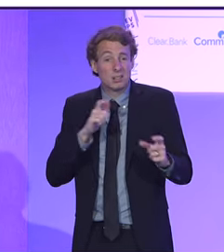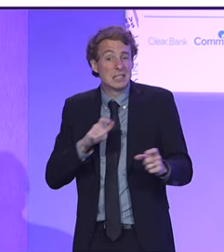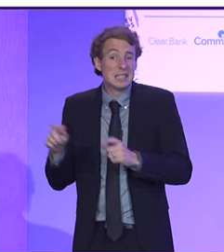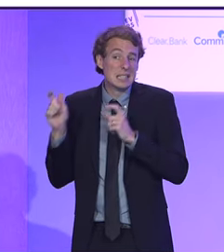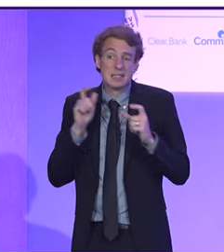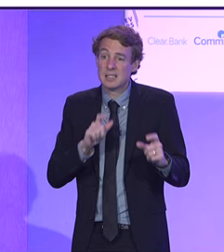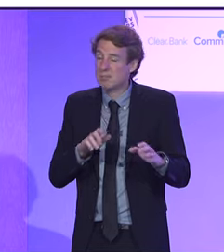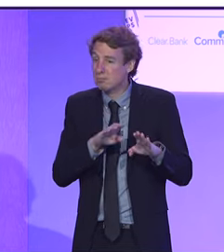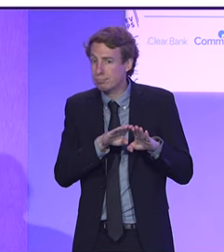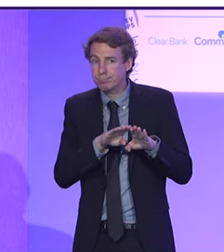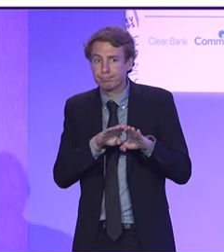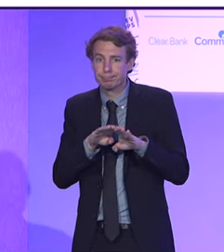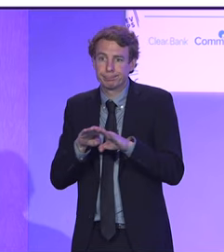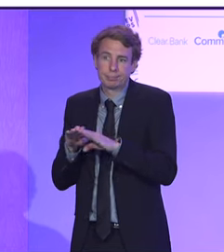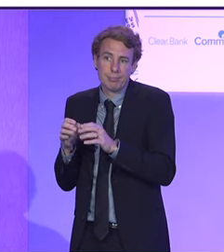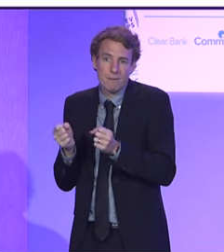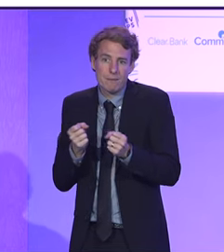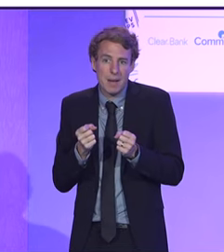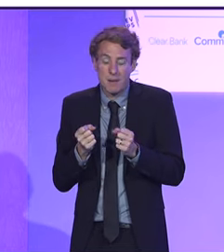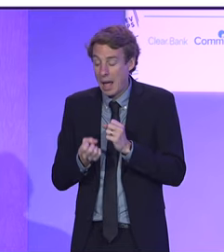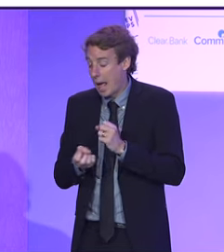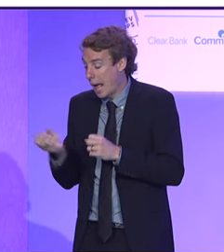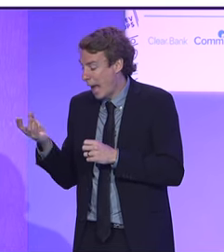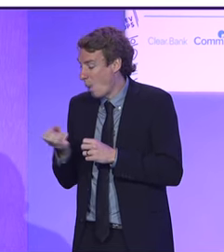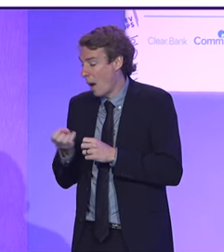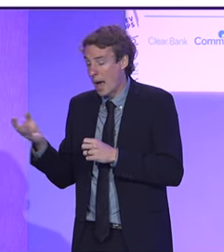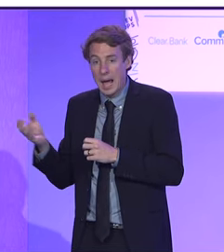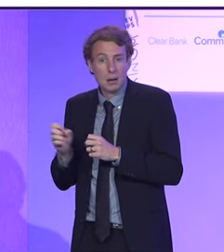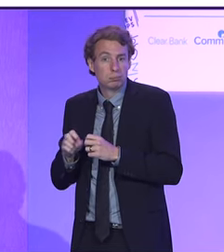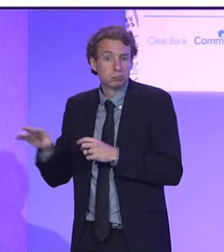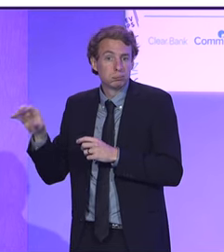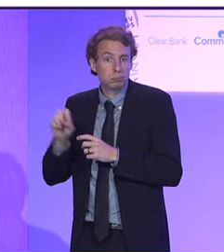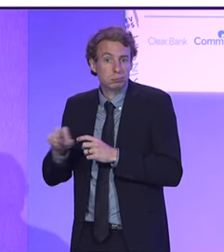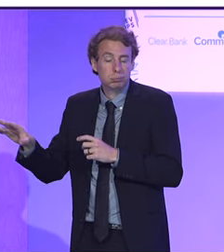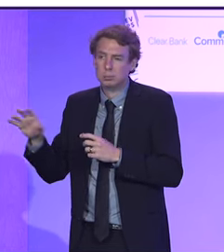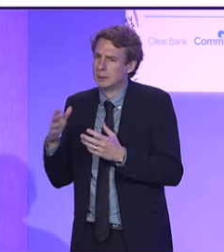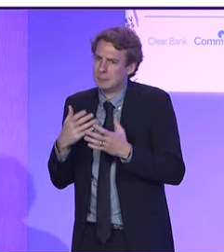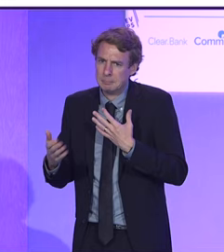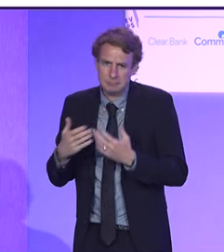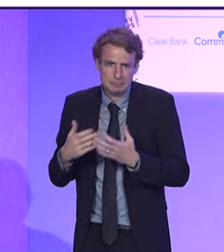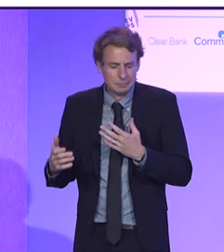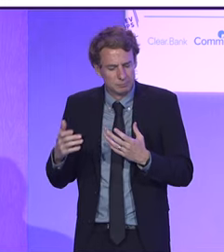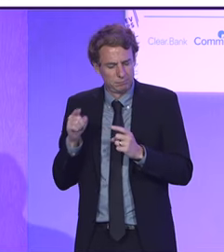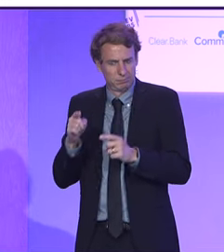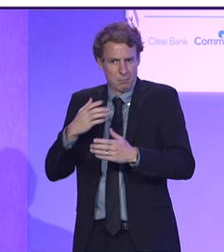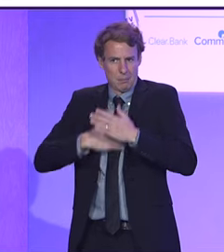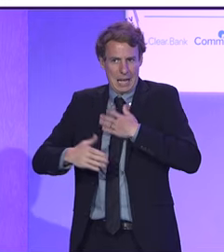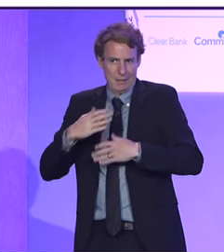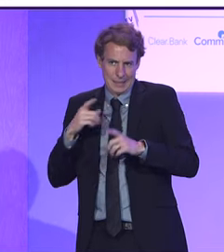changes, then behavior will still stay the same, because there is a mechanism that causes this kind of